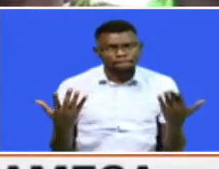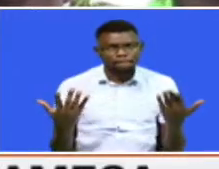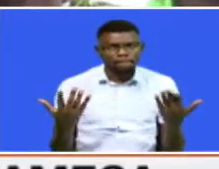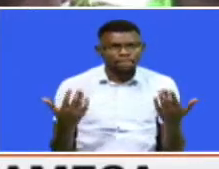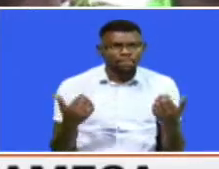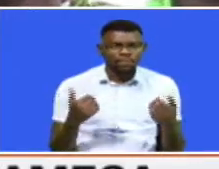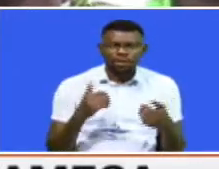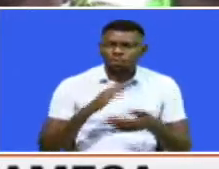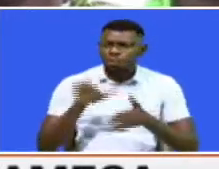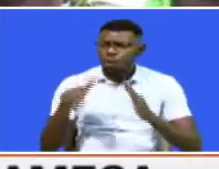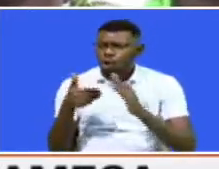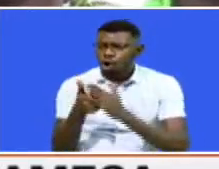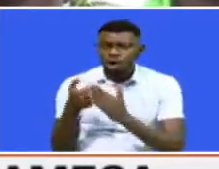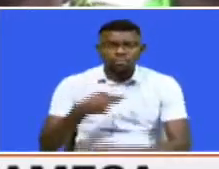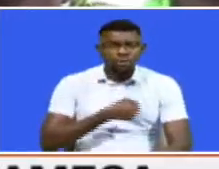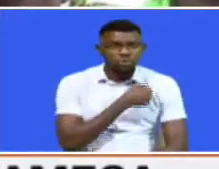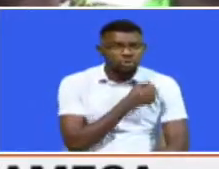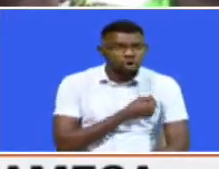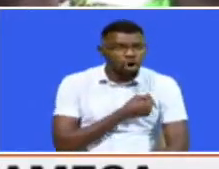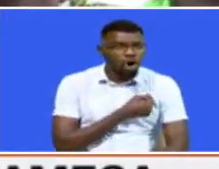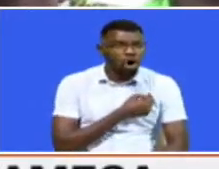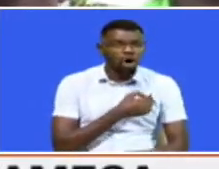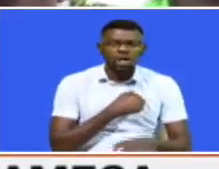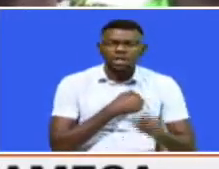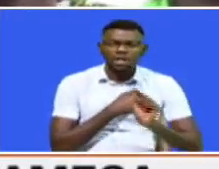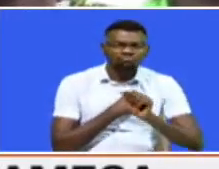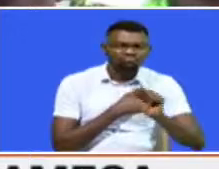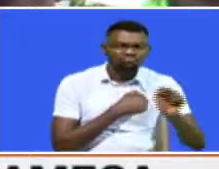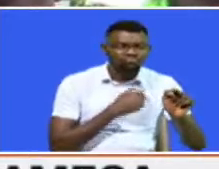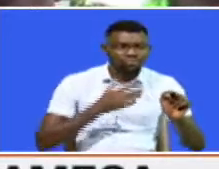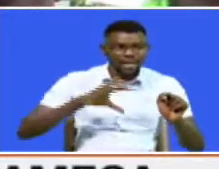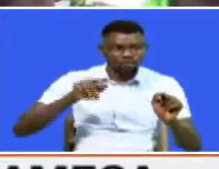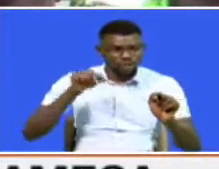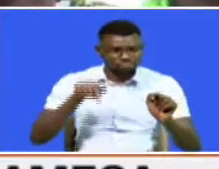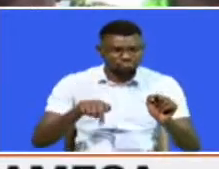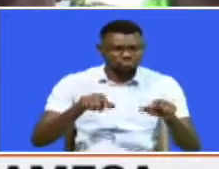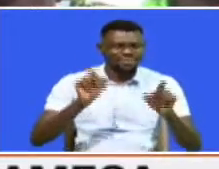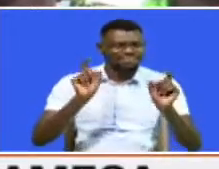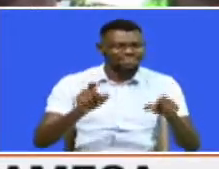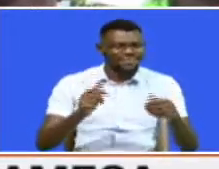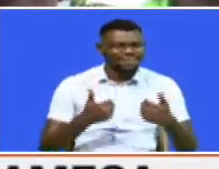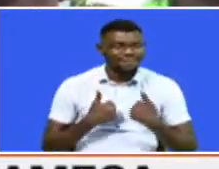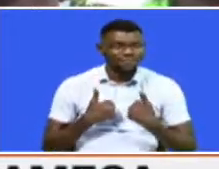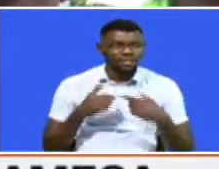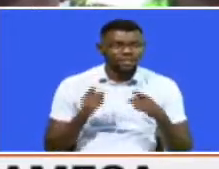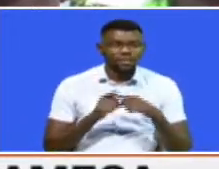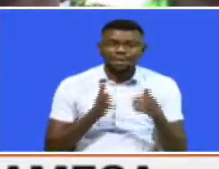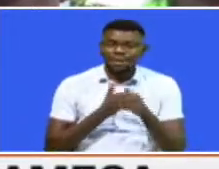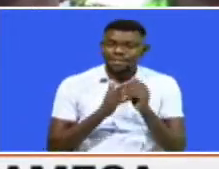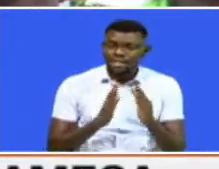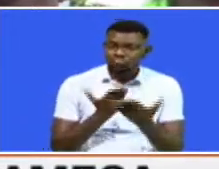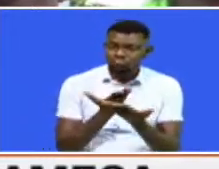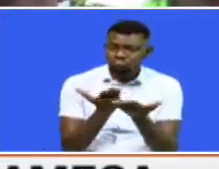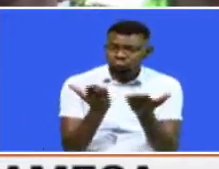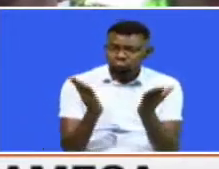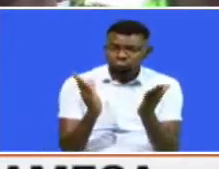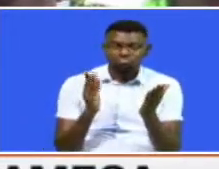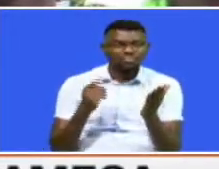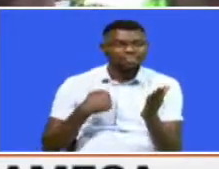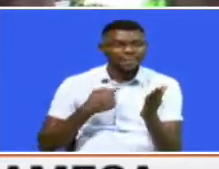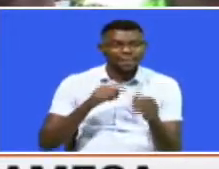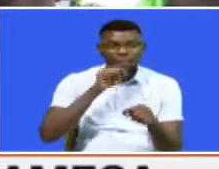all dispensaries and all the hospitals in this county. And as leaders, I want to assure